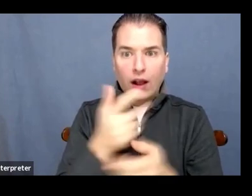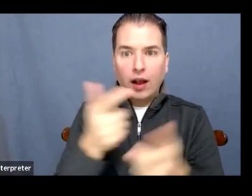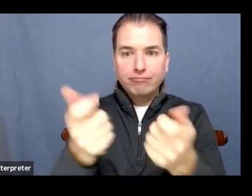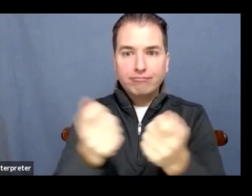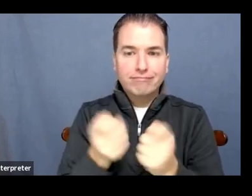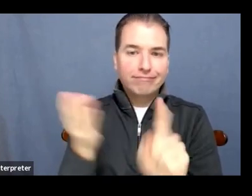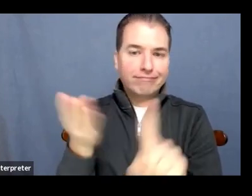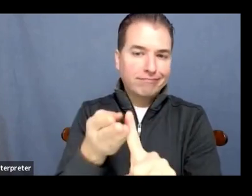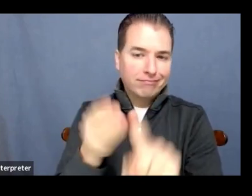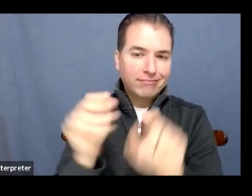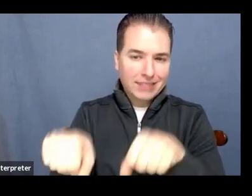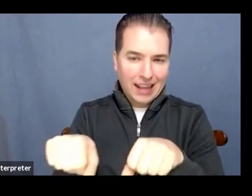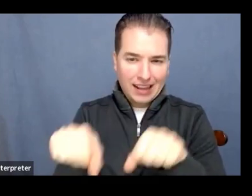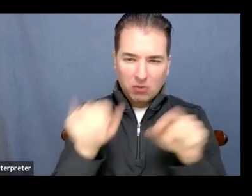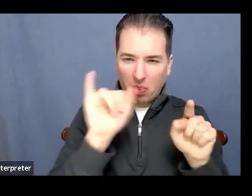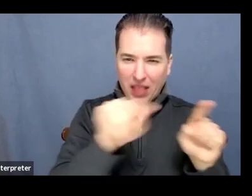segment.